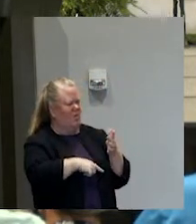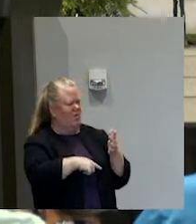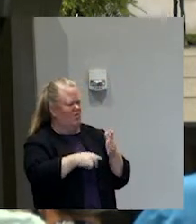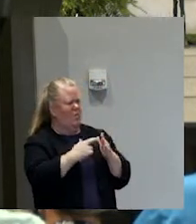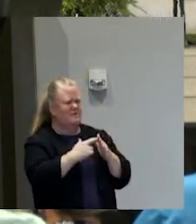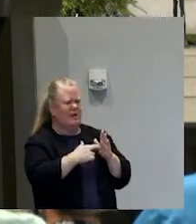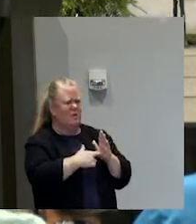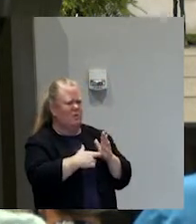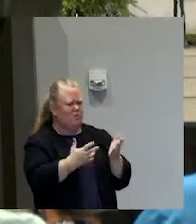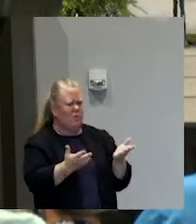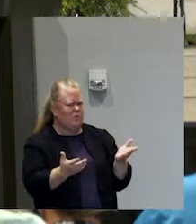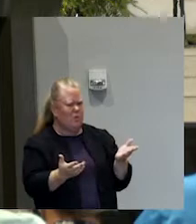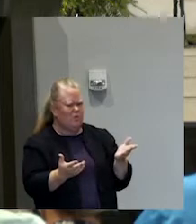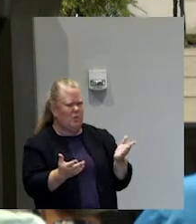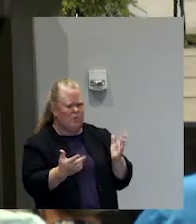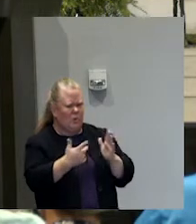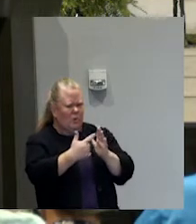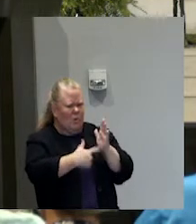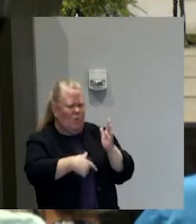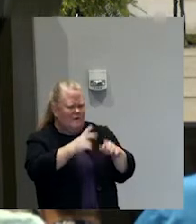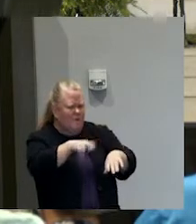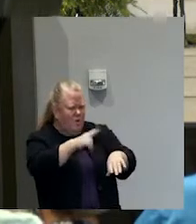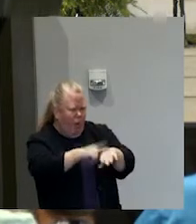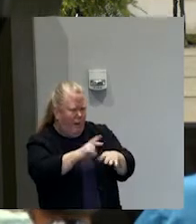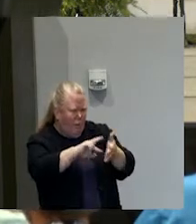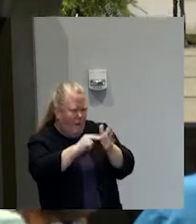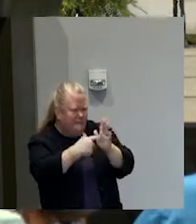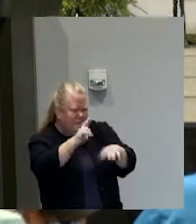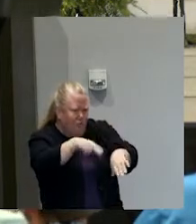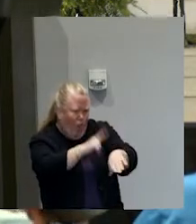anyway? Yeah. What really is normal?"